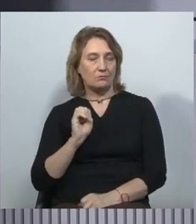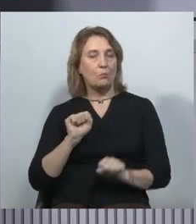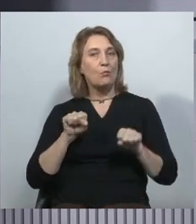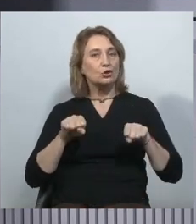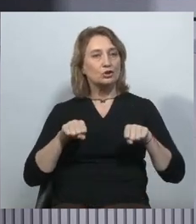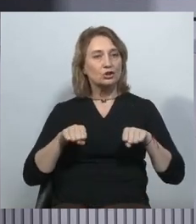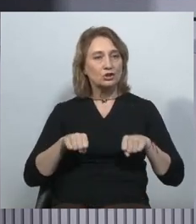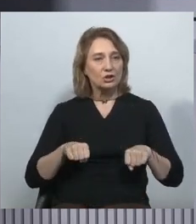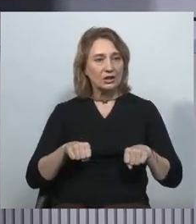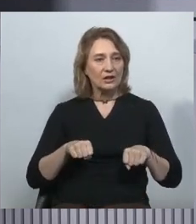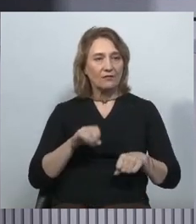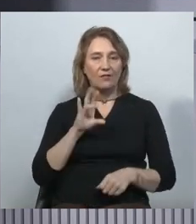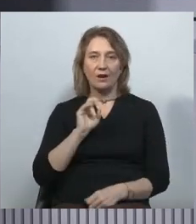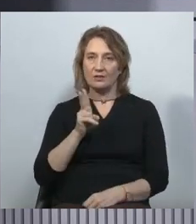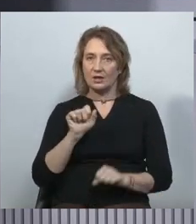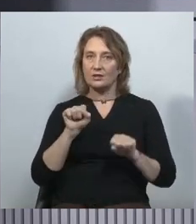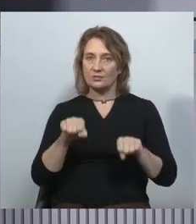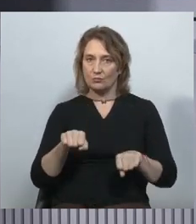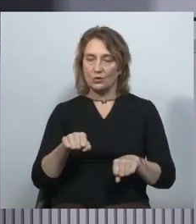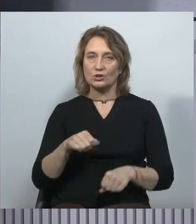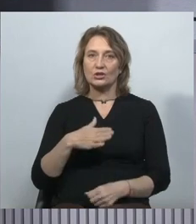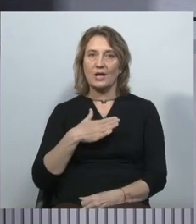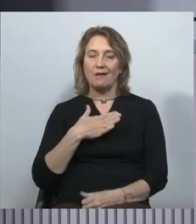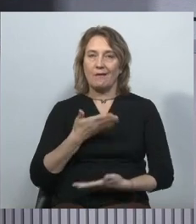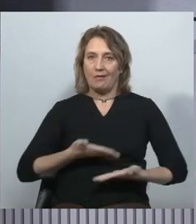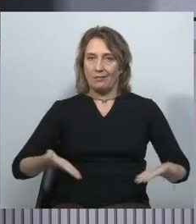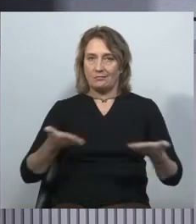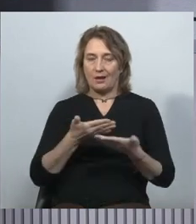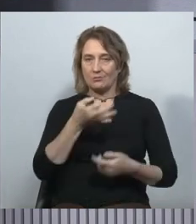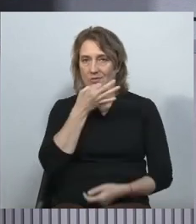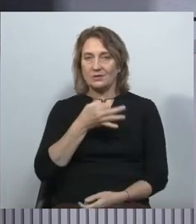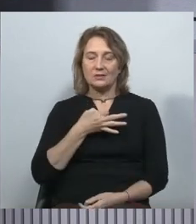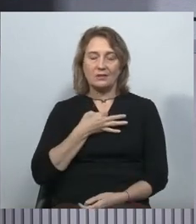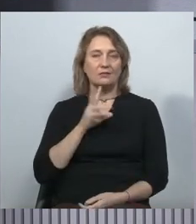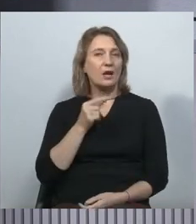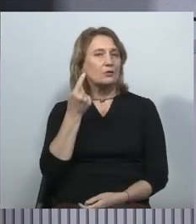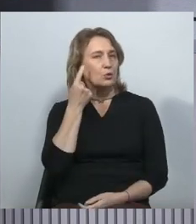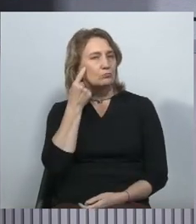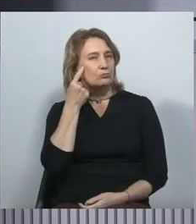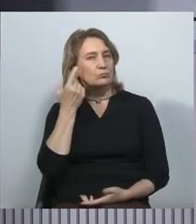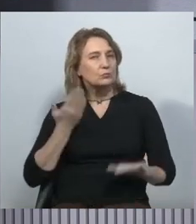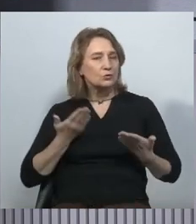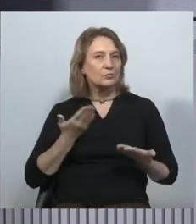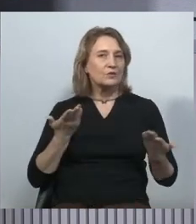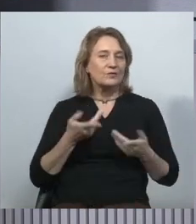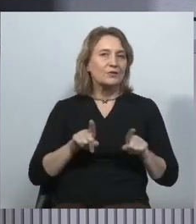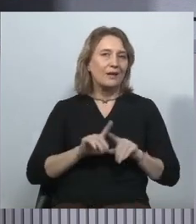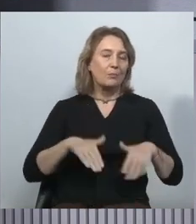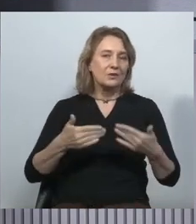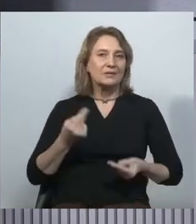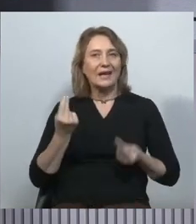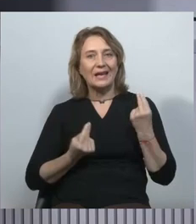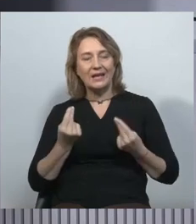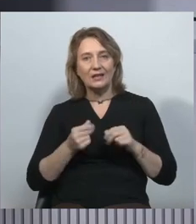Perhaps you can tell us, what do you think? Such games, can it